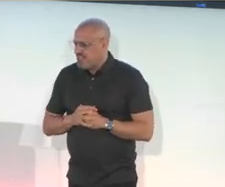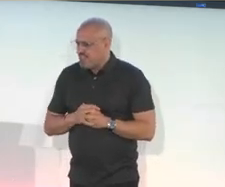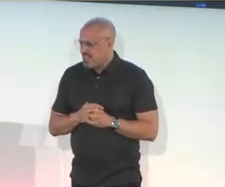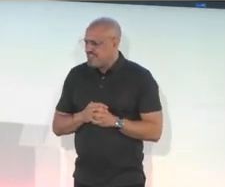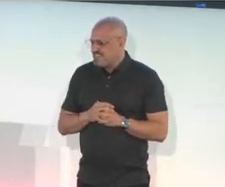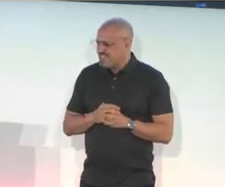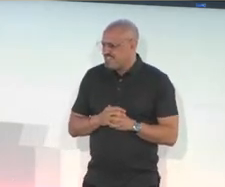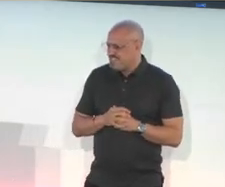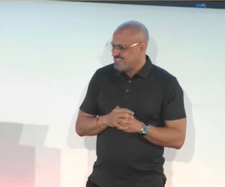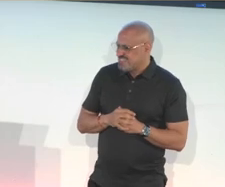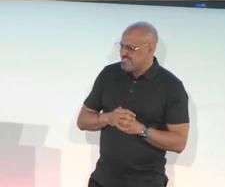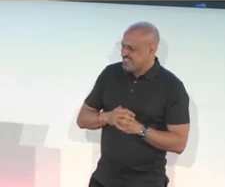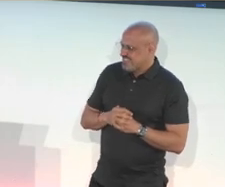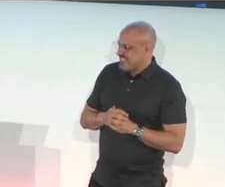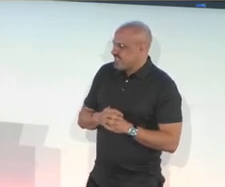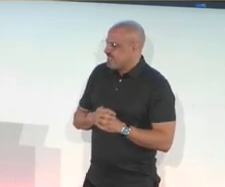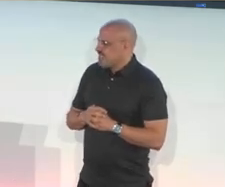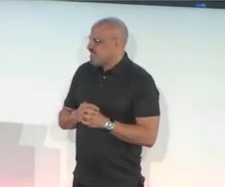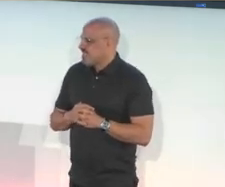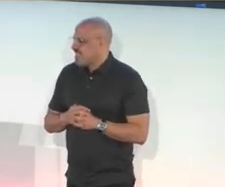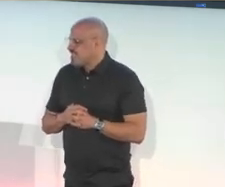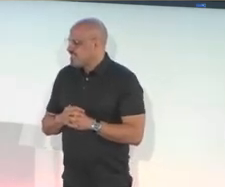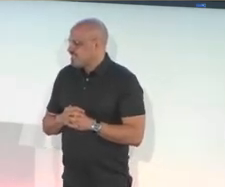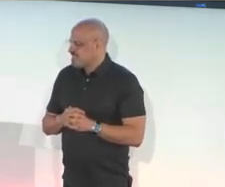Thank you. Thank you.